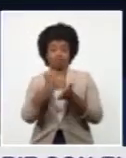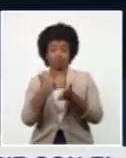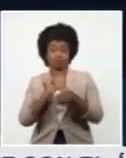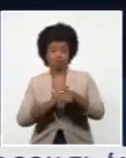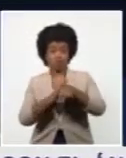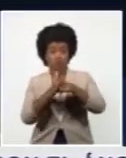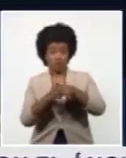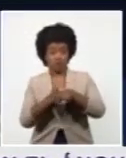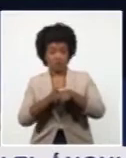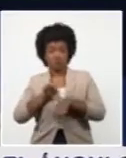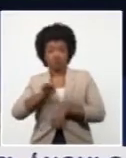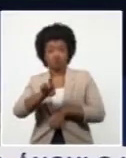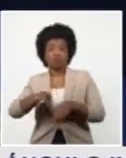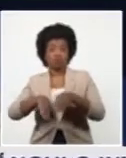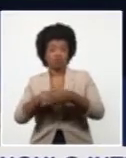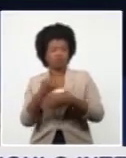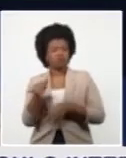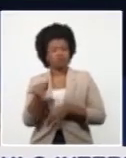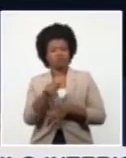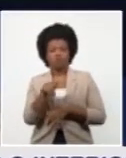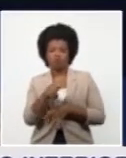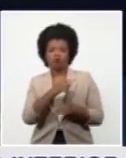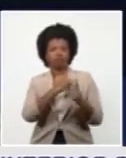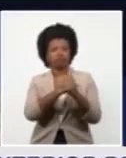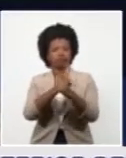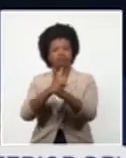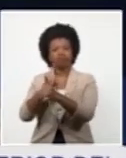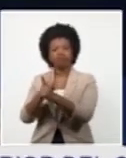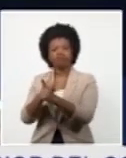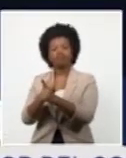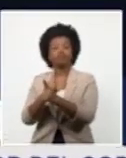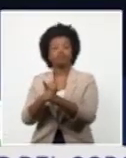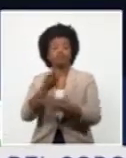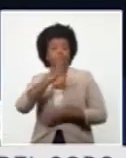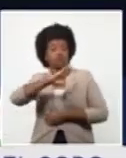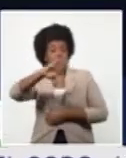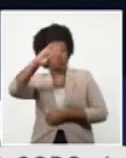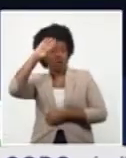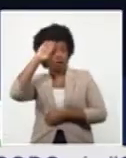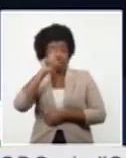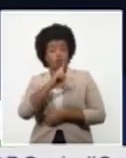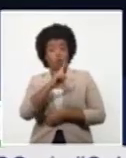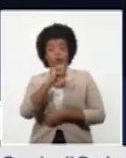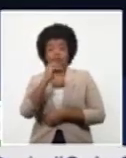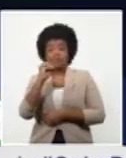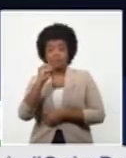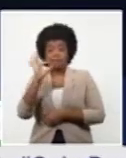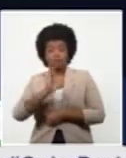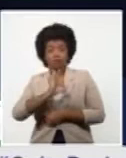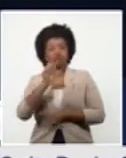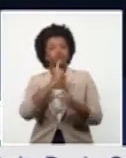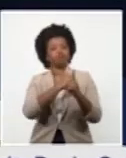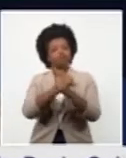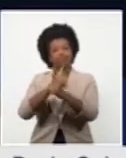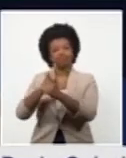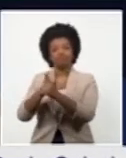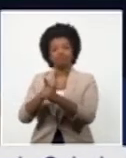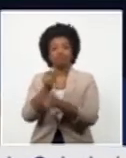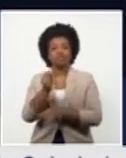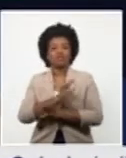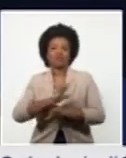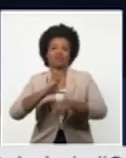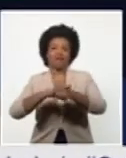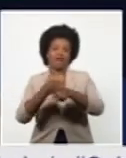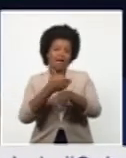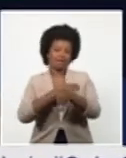2,119 people, 1.9%, have tested positive for COVID-19. The 12 cases